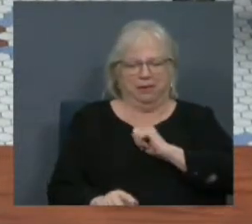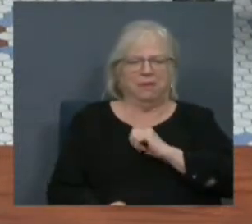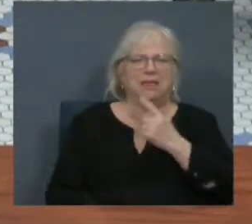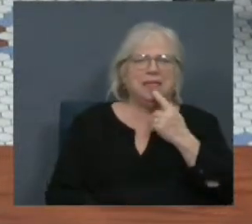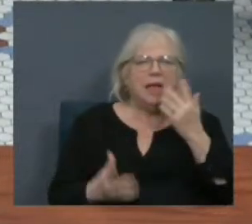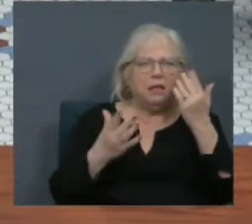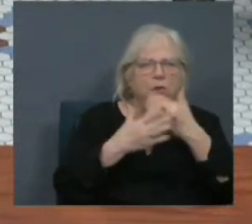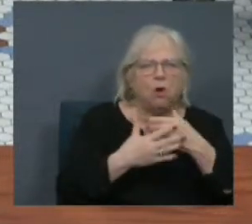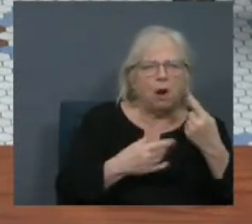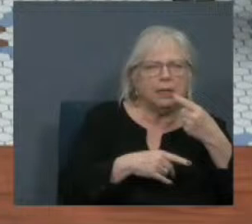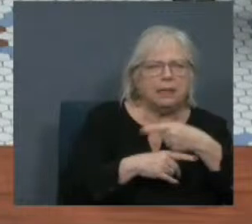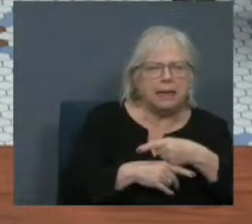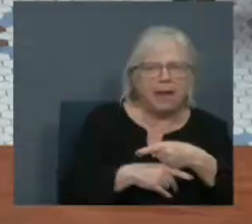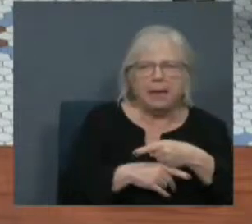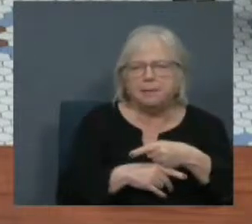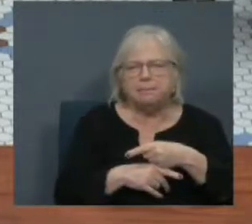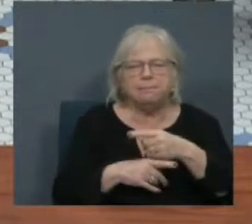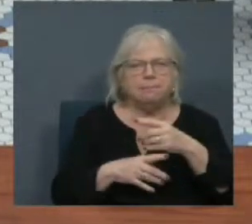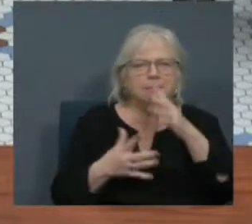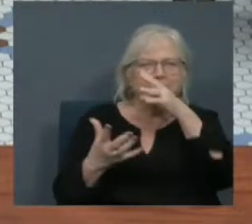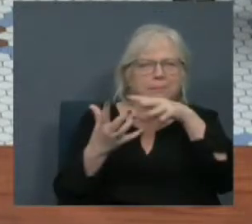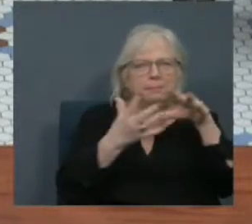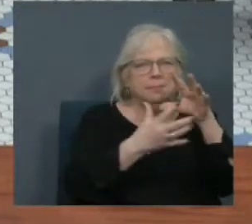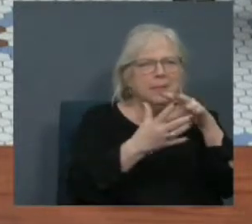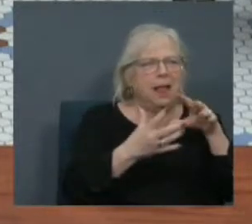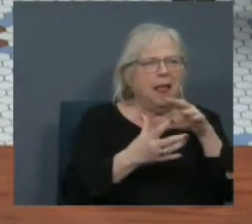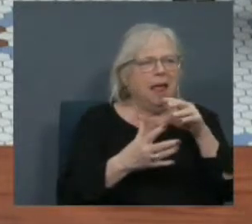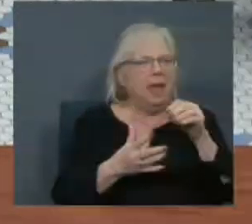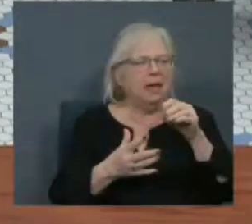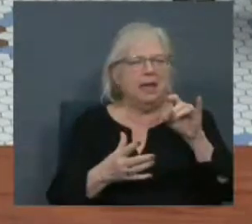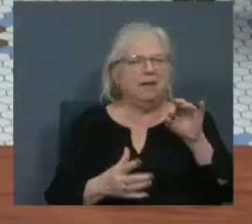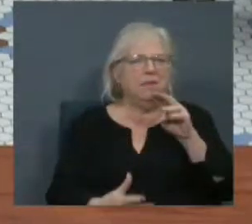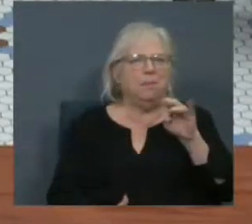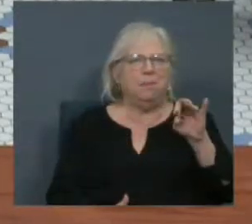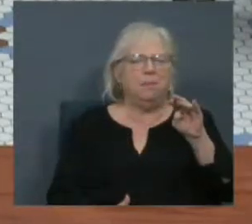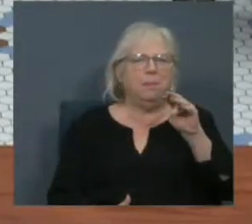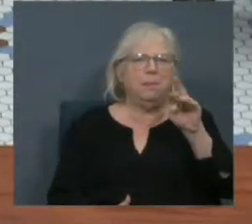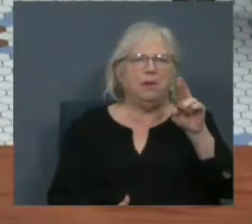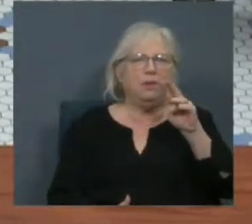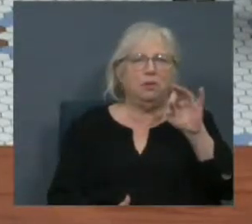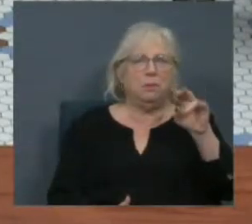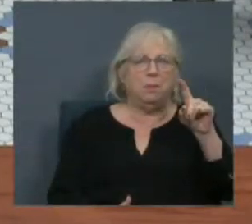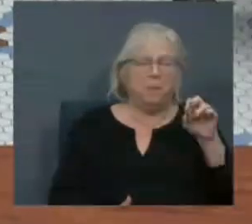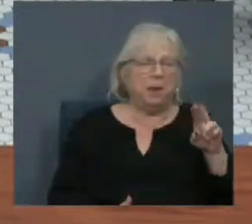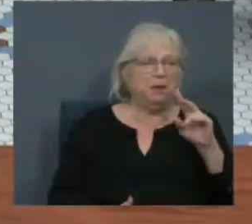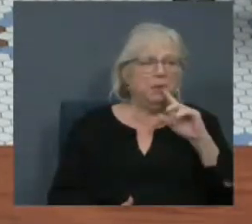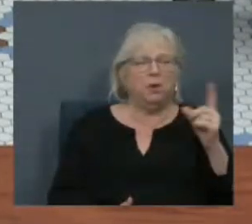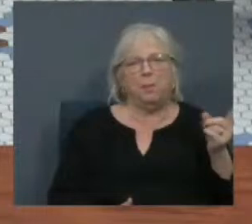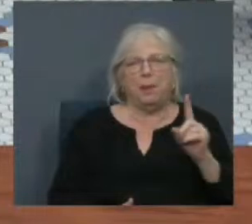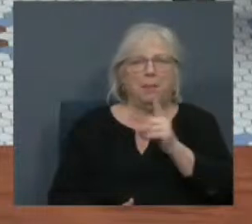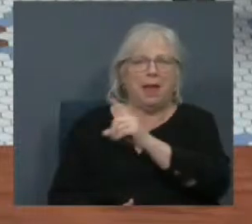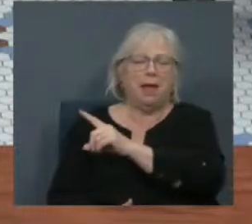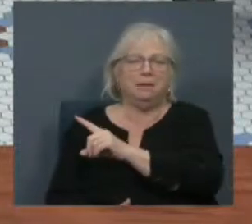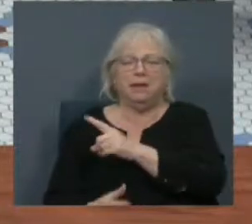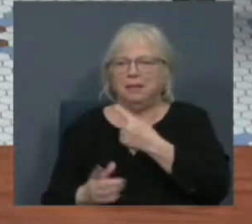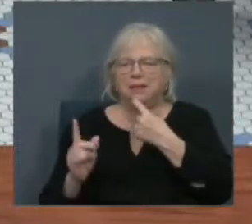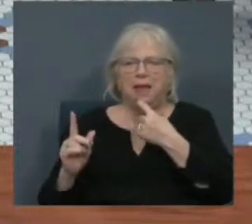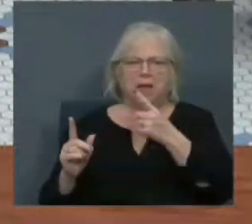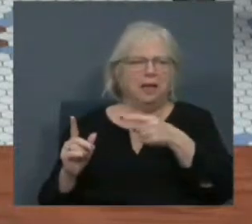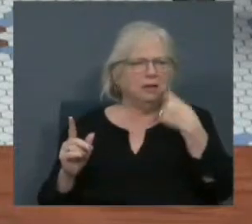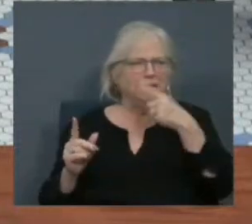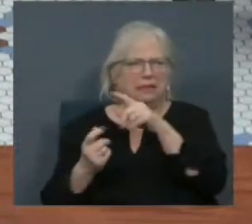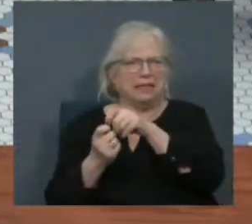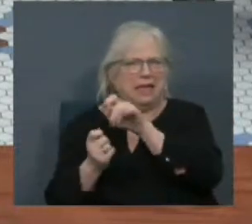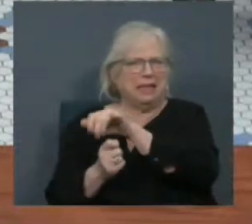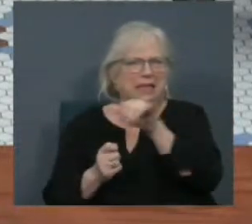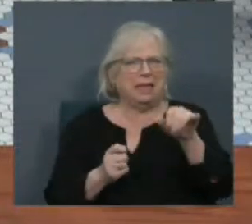it's a dark day and, you know, if Mr. Miller was to pass by camera, it could pick him up and say he looks just